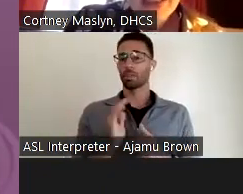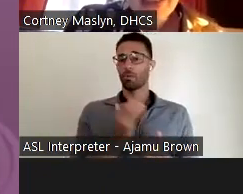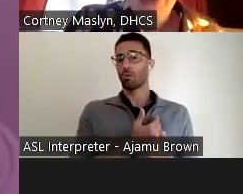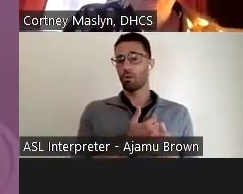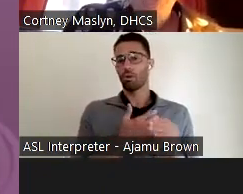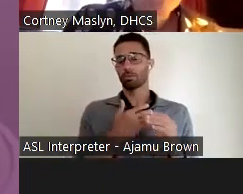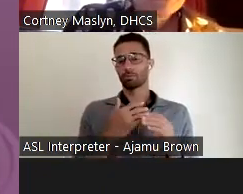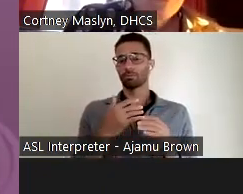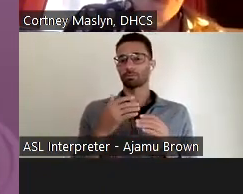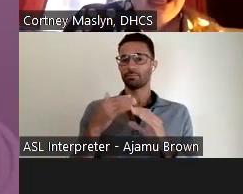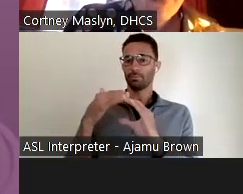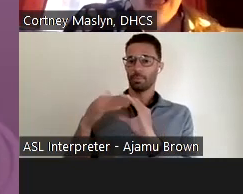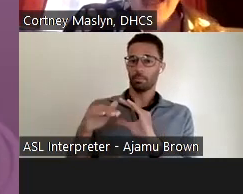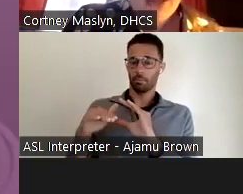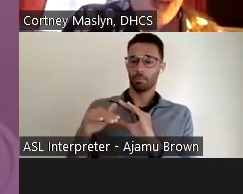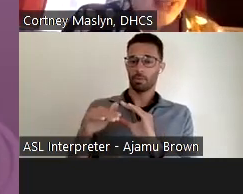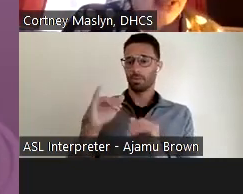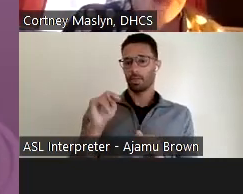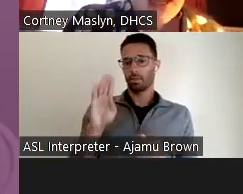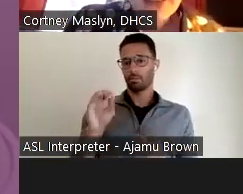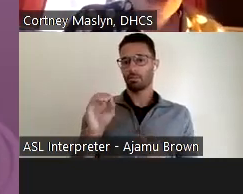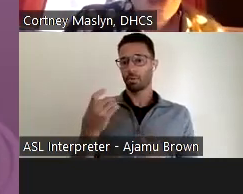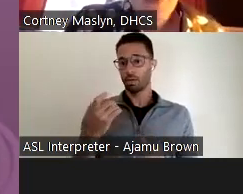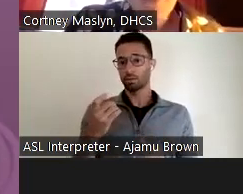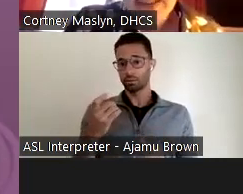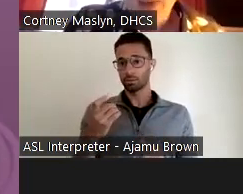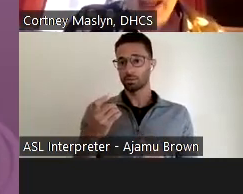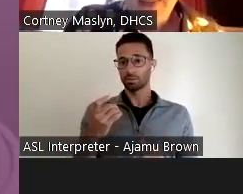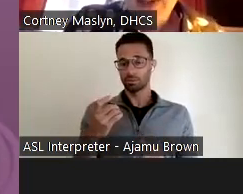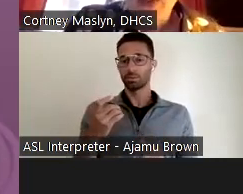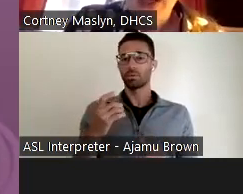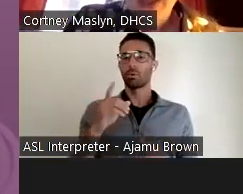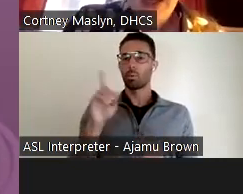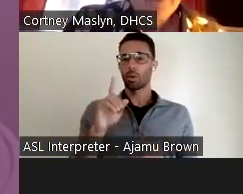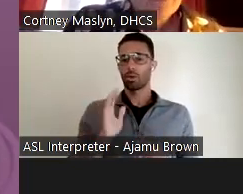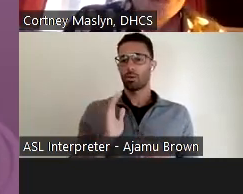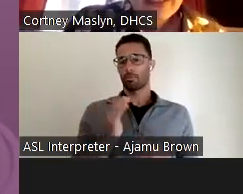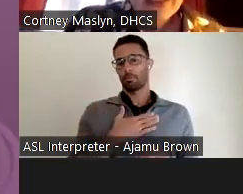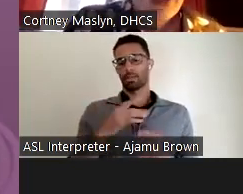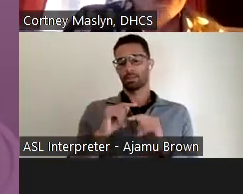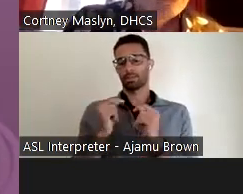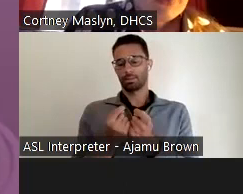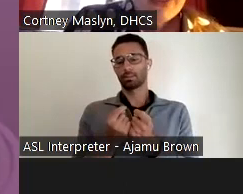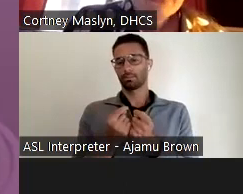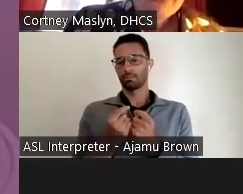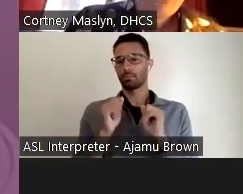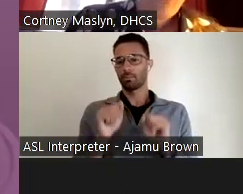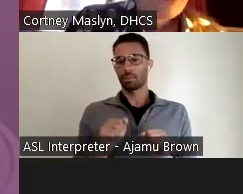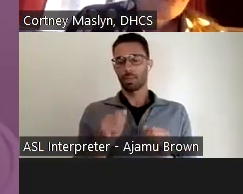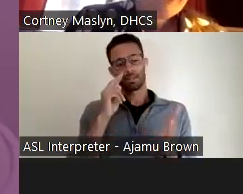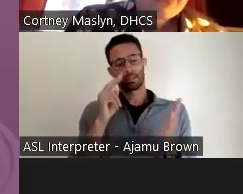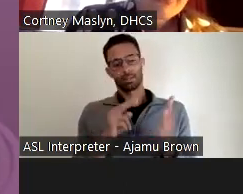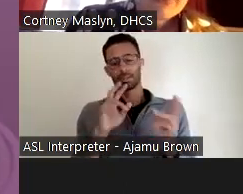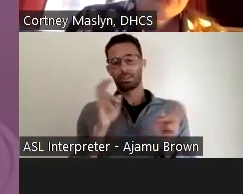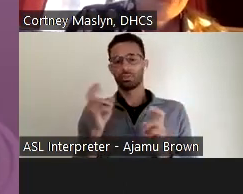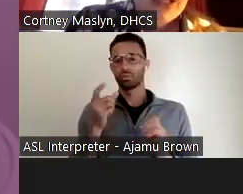there's anything that needs to be raised, flag, I can pop the inbox in the chat where my team will be able to take any issues that you're seeing